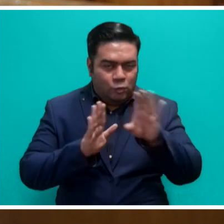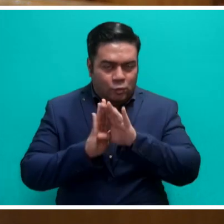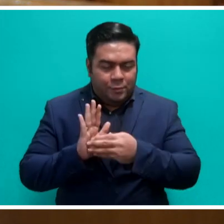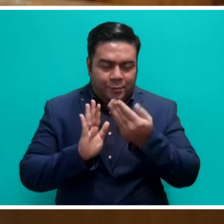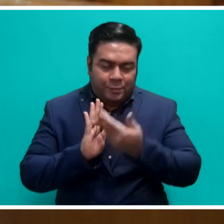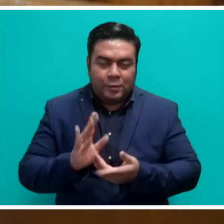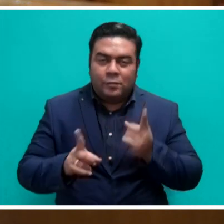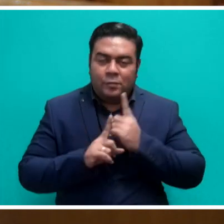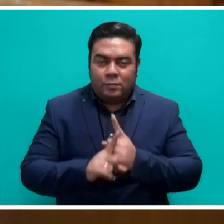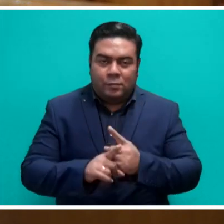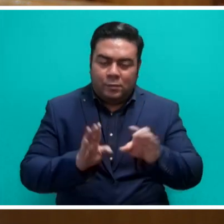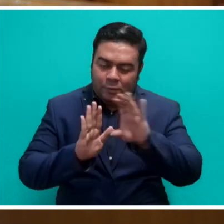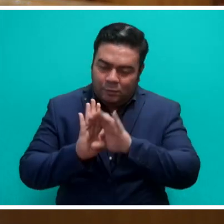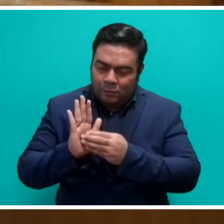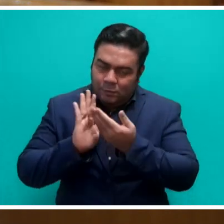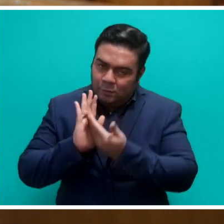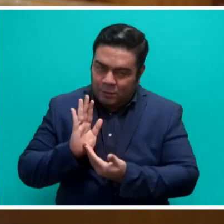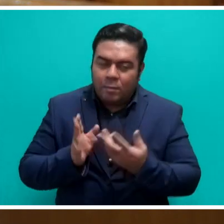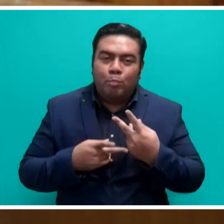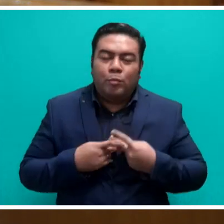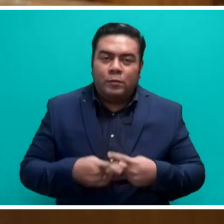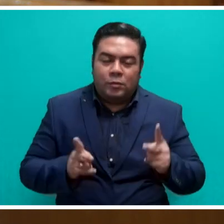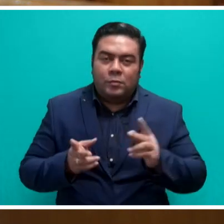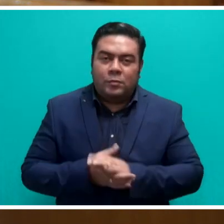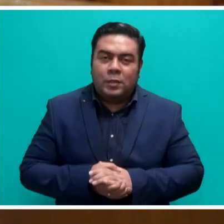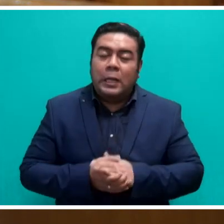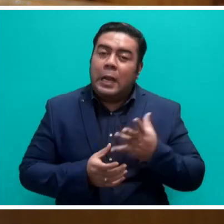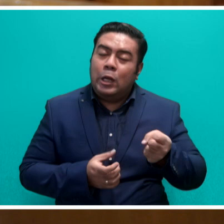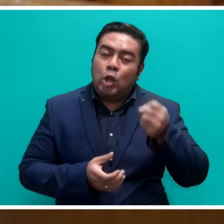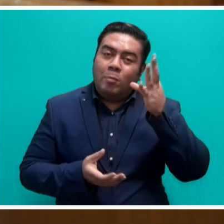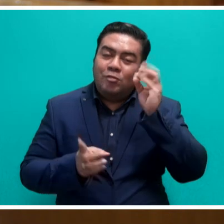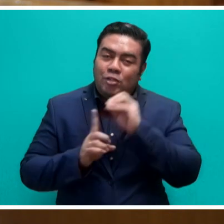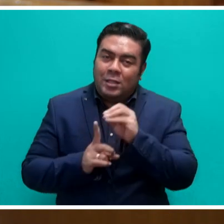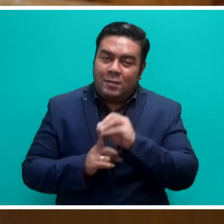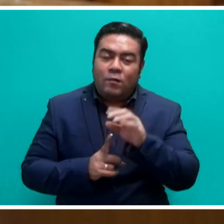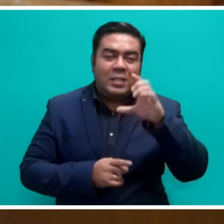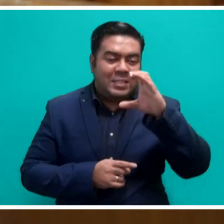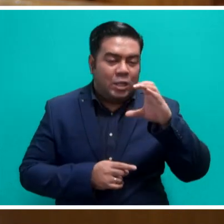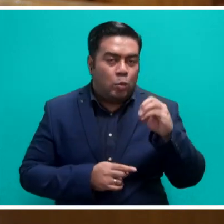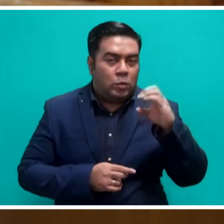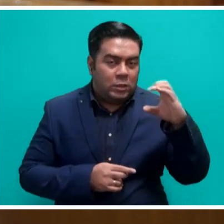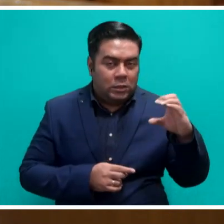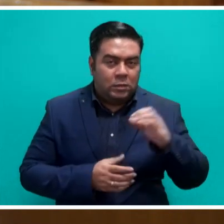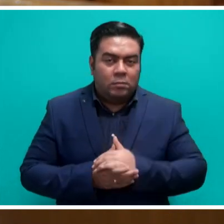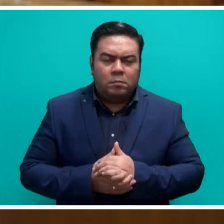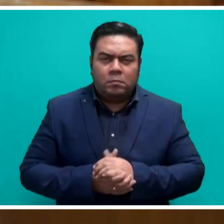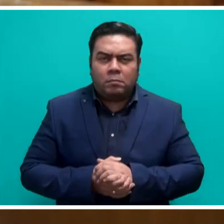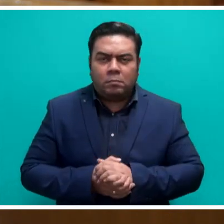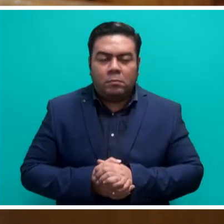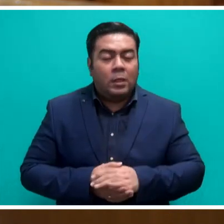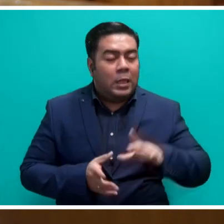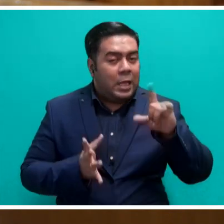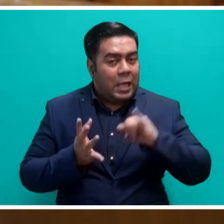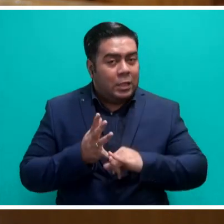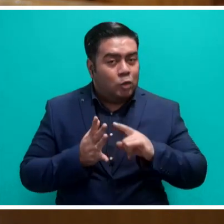and compliant with the constitutional provisions and the objectives of the COC. The SOPs